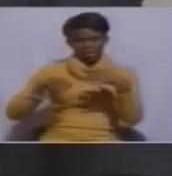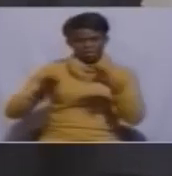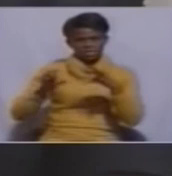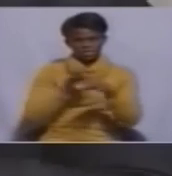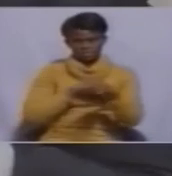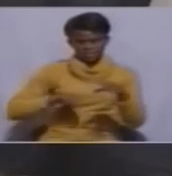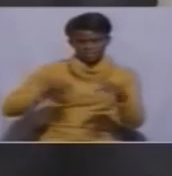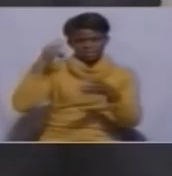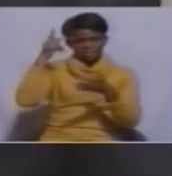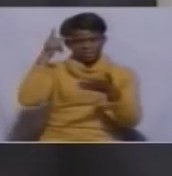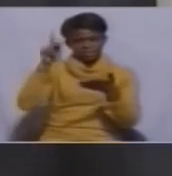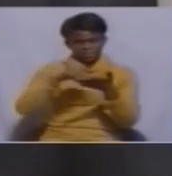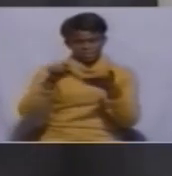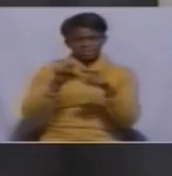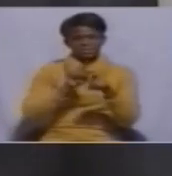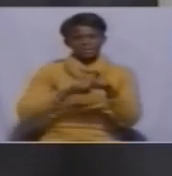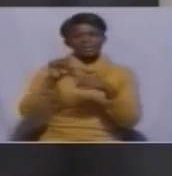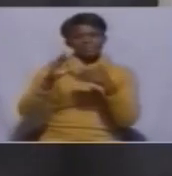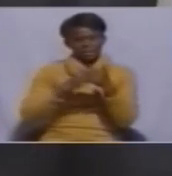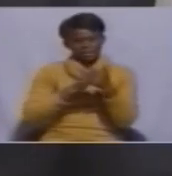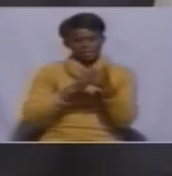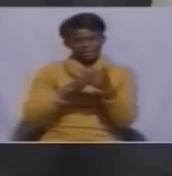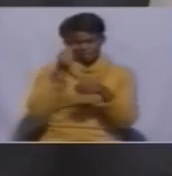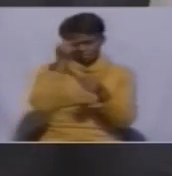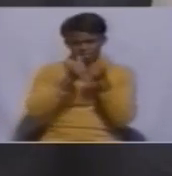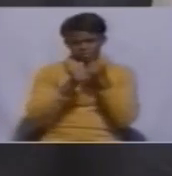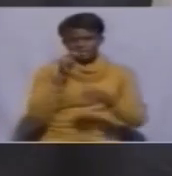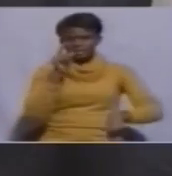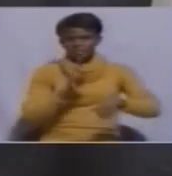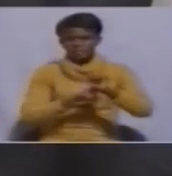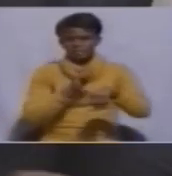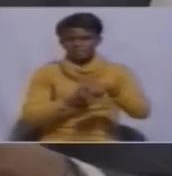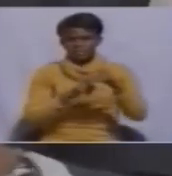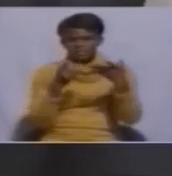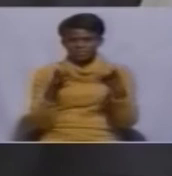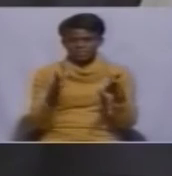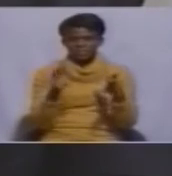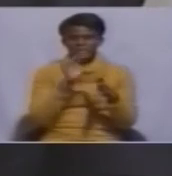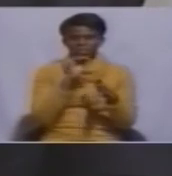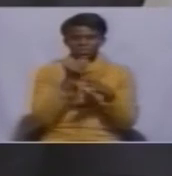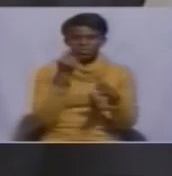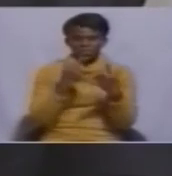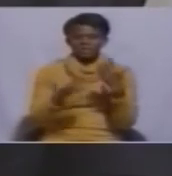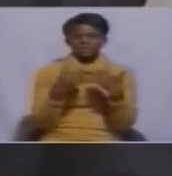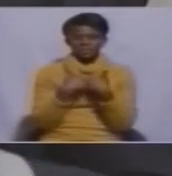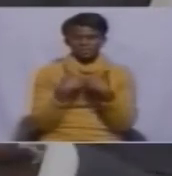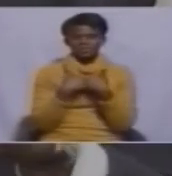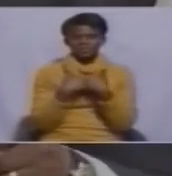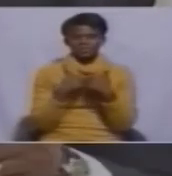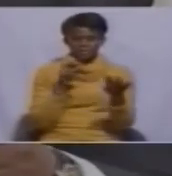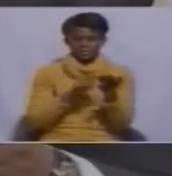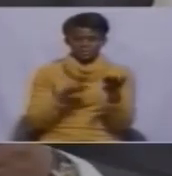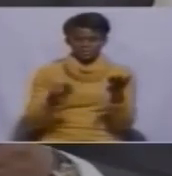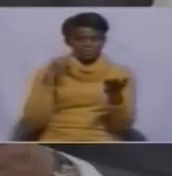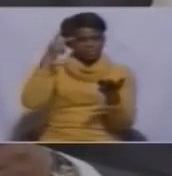political party and retain the seat, since the expulsion would have been nullified, or there's an option, he may resign from